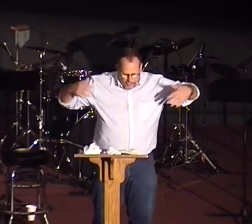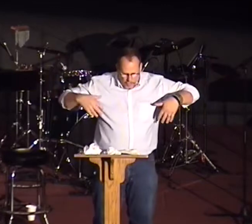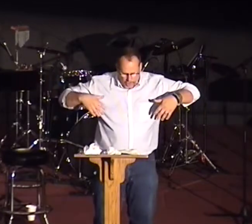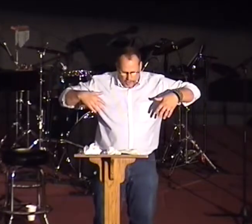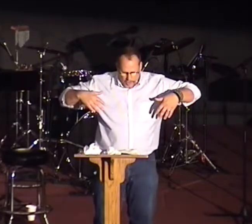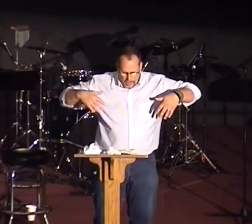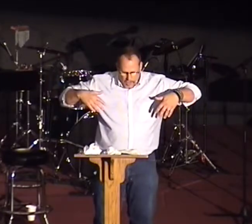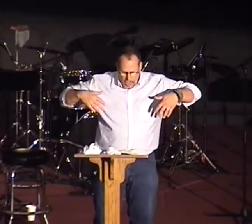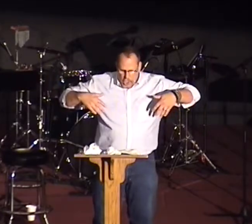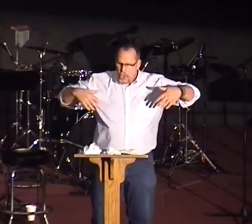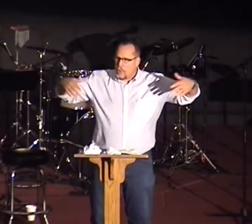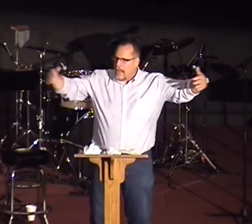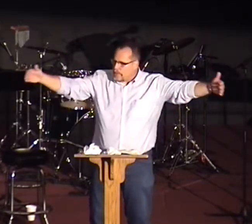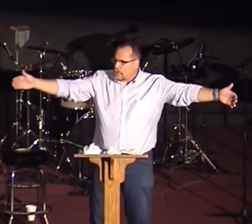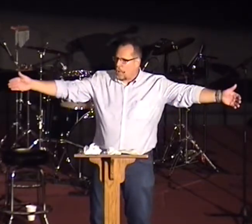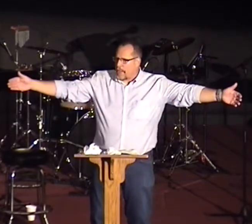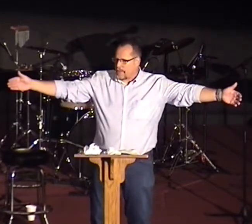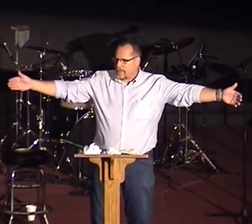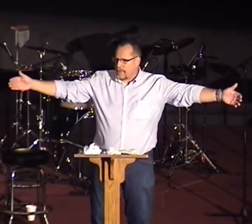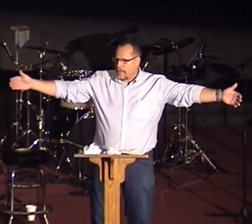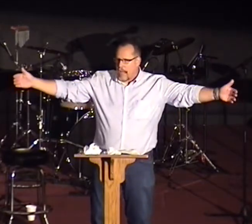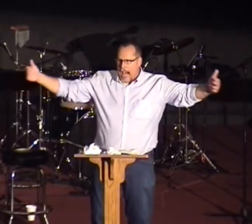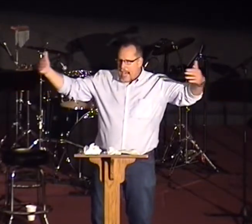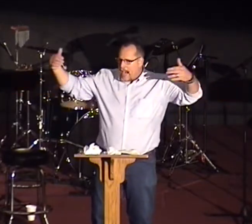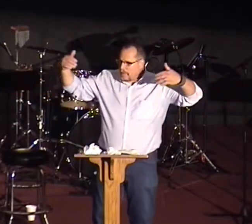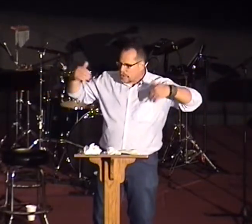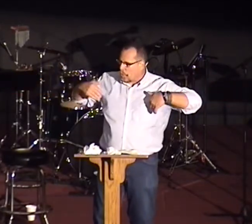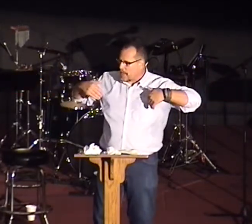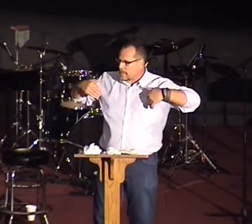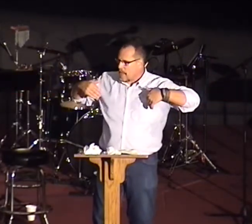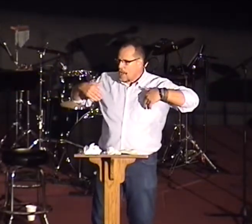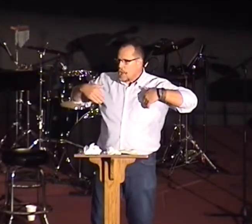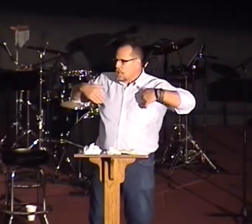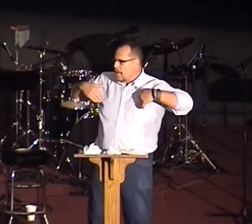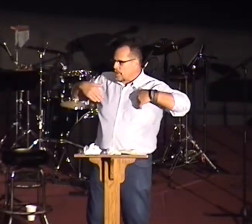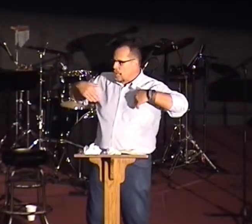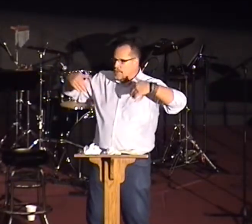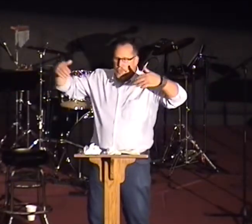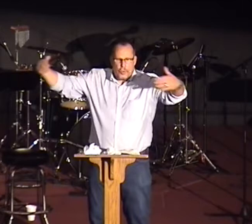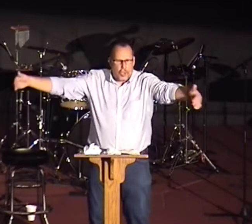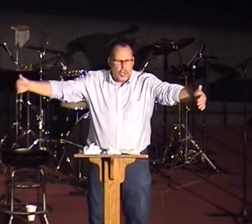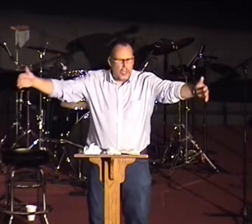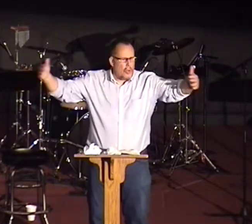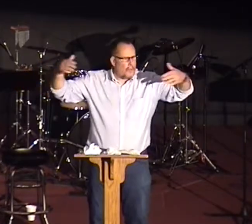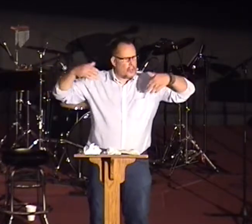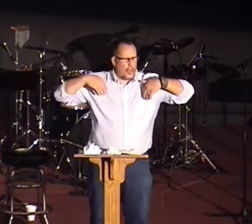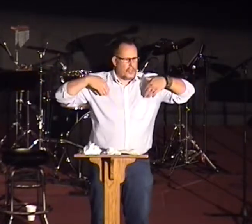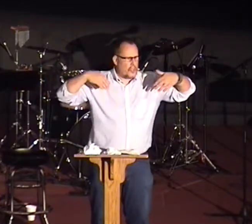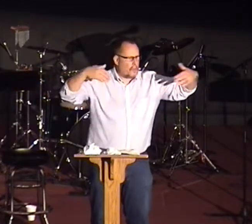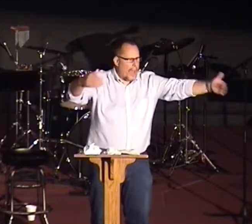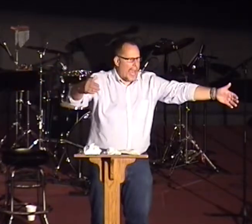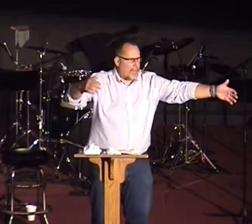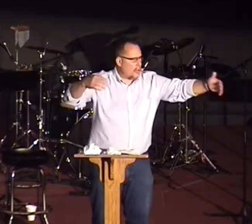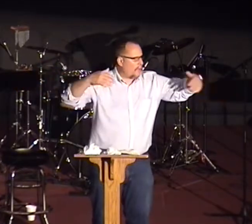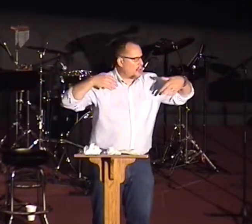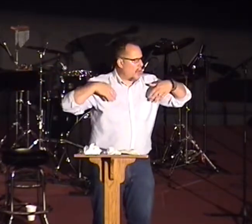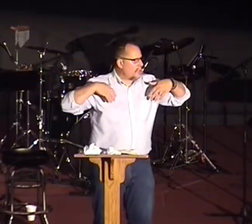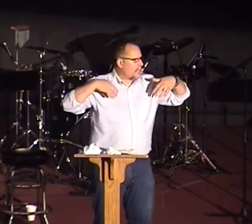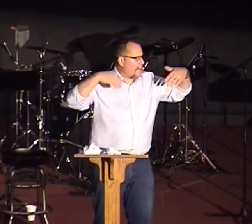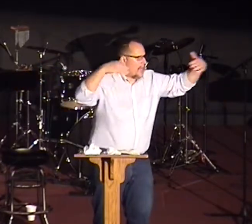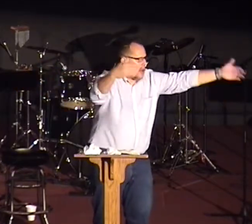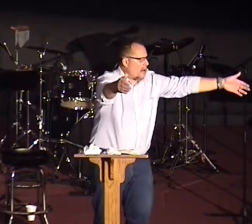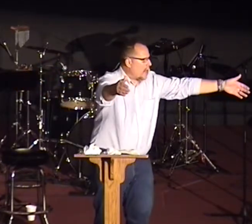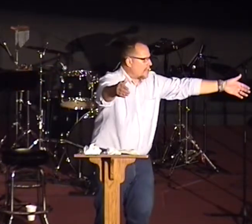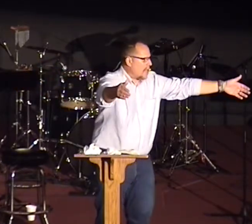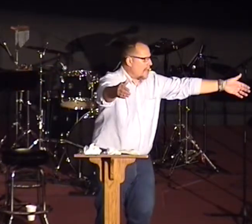have free will. You have a choice. I have a choice. You have a choice to do good. You have a choice to do bad. You have a choice